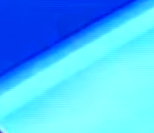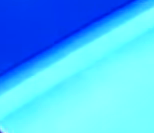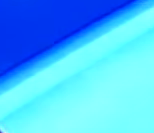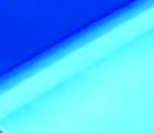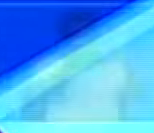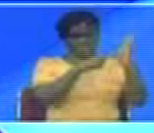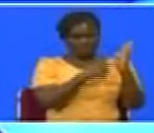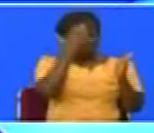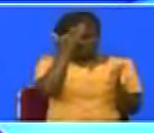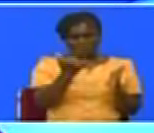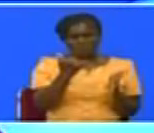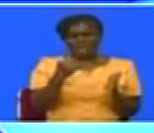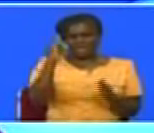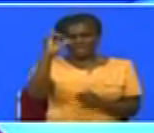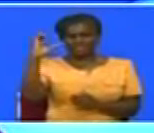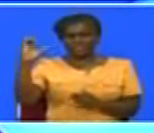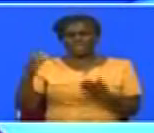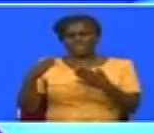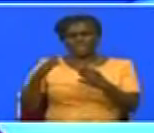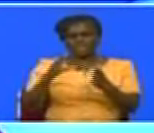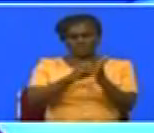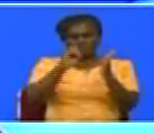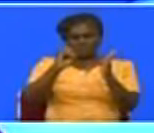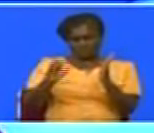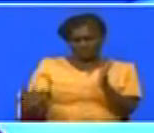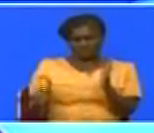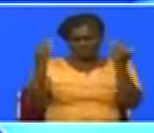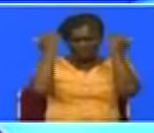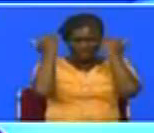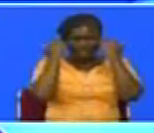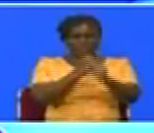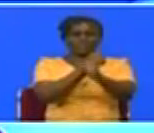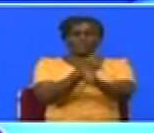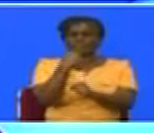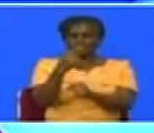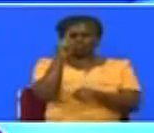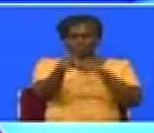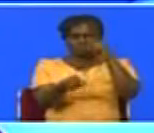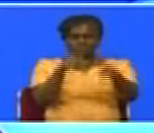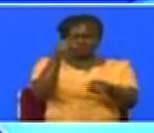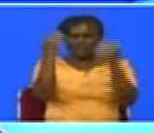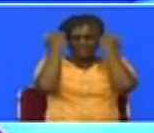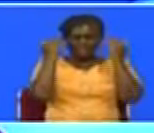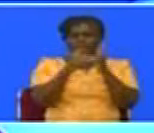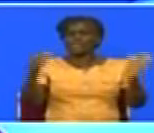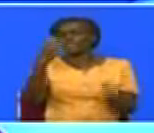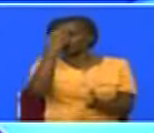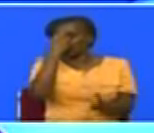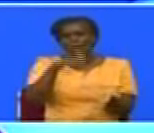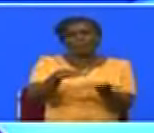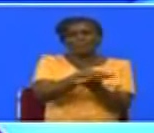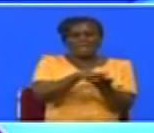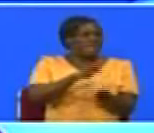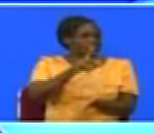reasons why the Hague-based court should acquit the deputy president. The defense argues the prosecution's case against Ruto is based